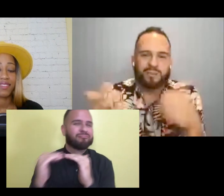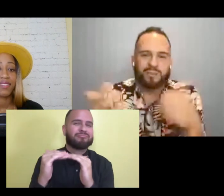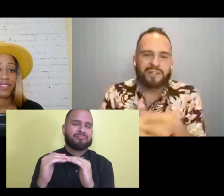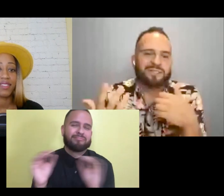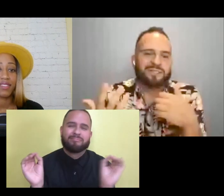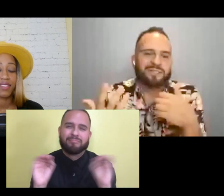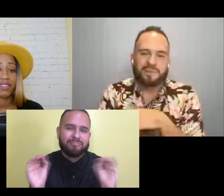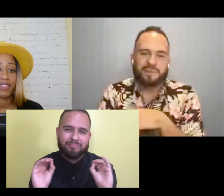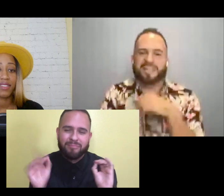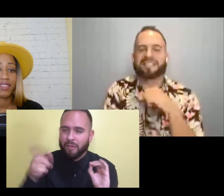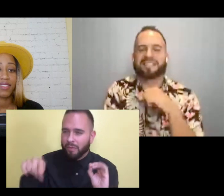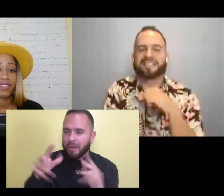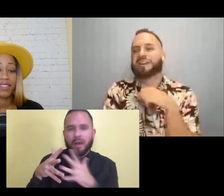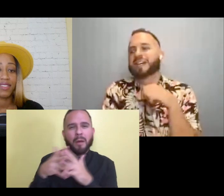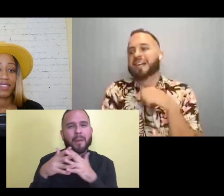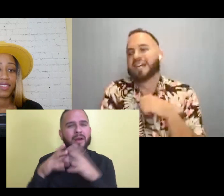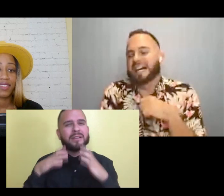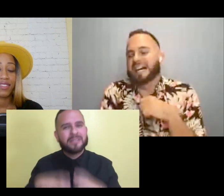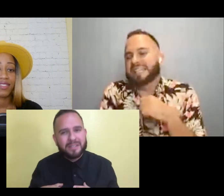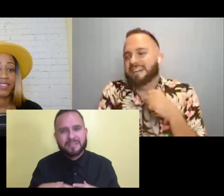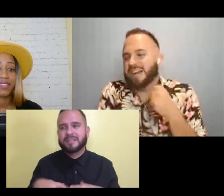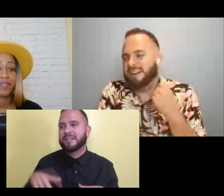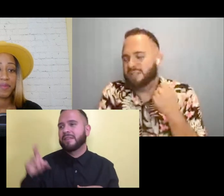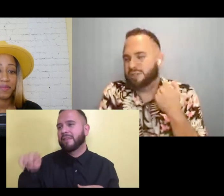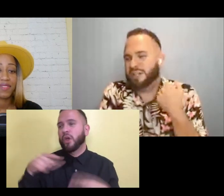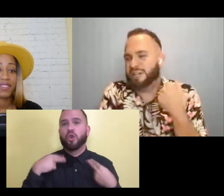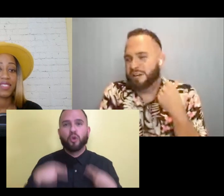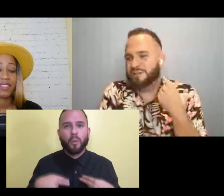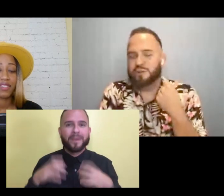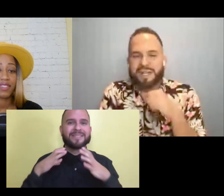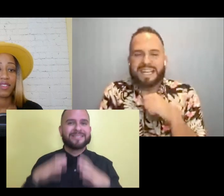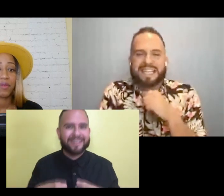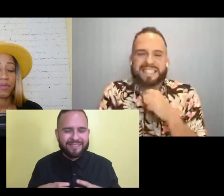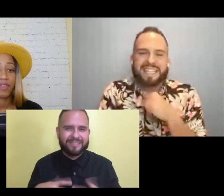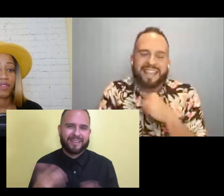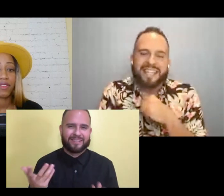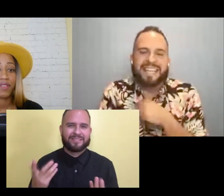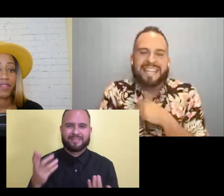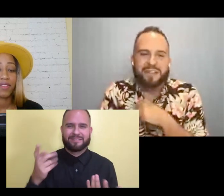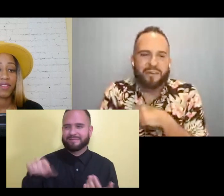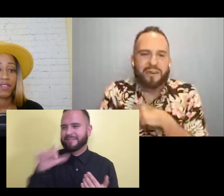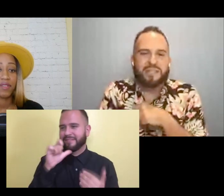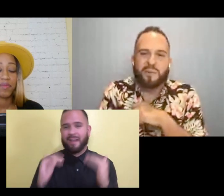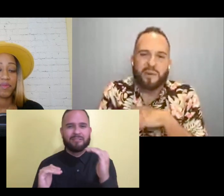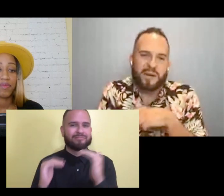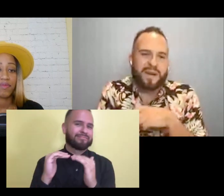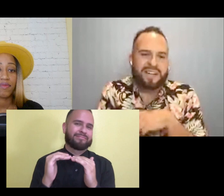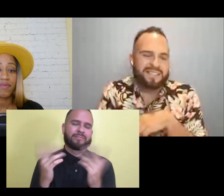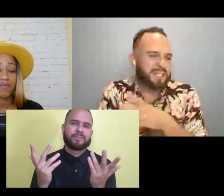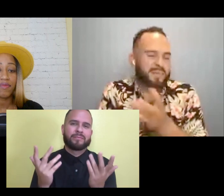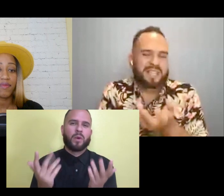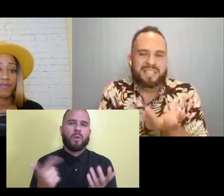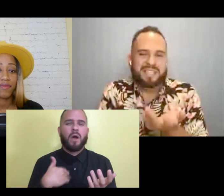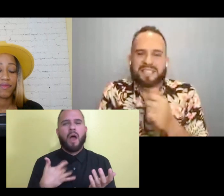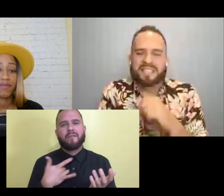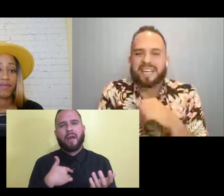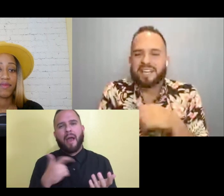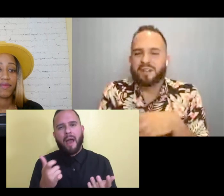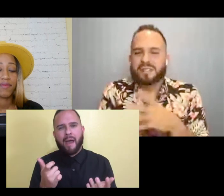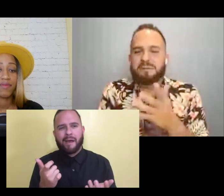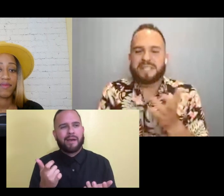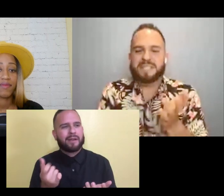of the world, of the human race. So I think I've just realized the need for us to worry about accessibilities,